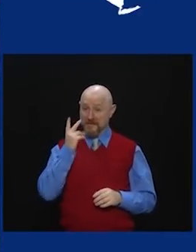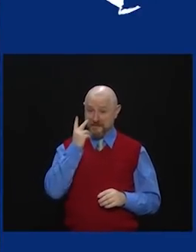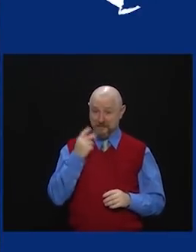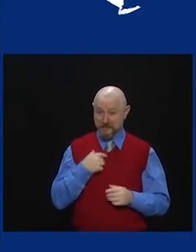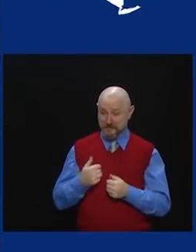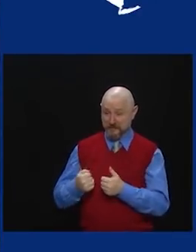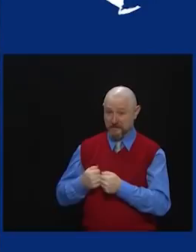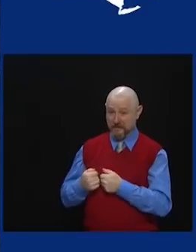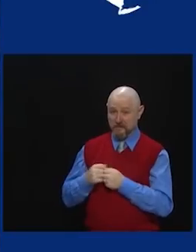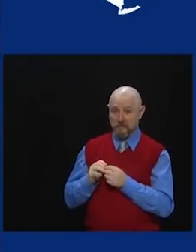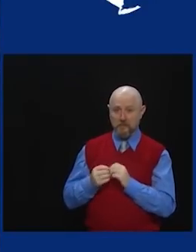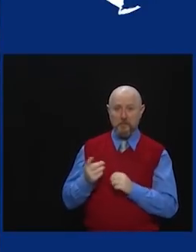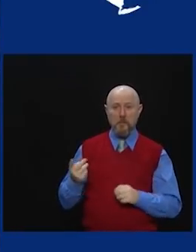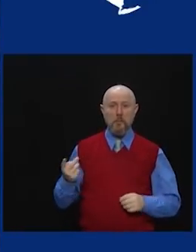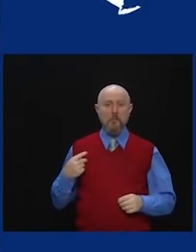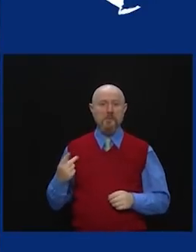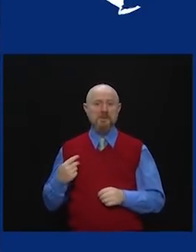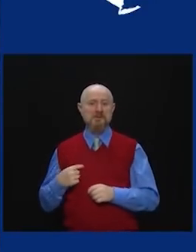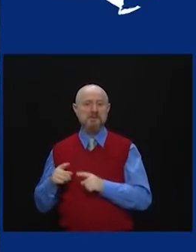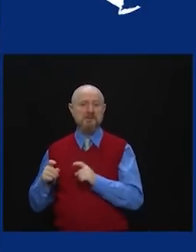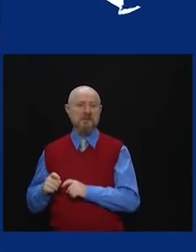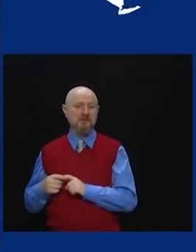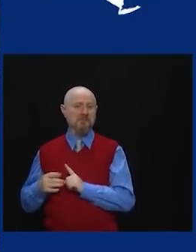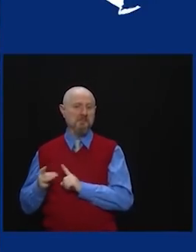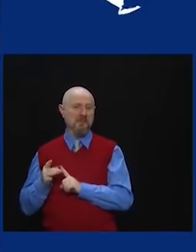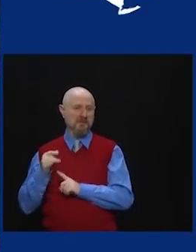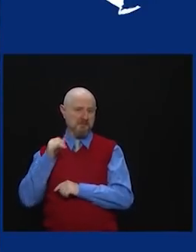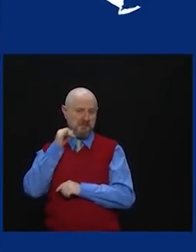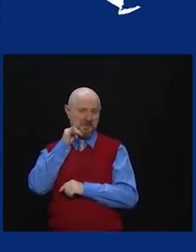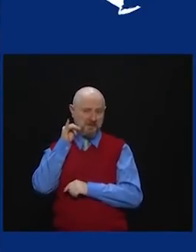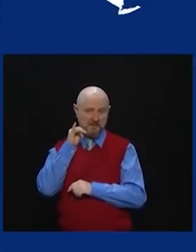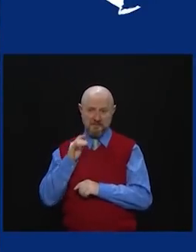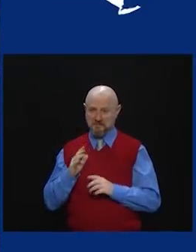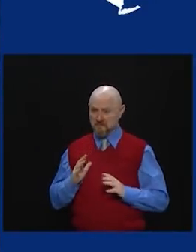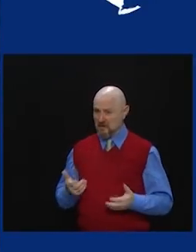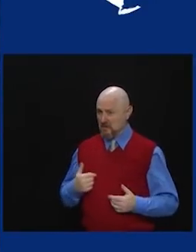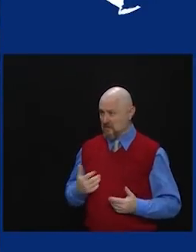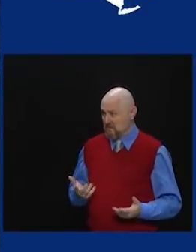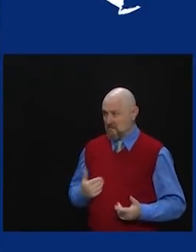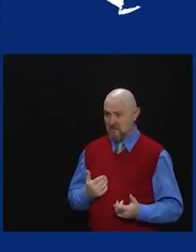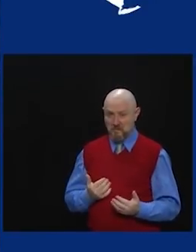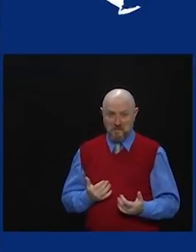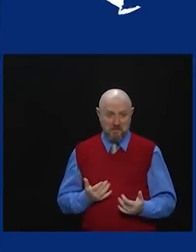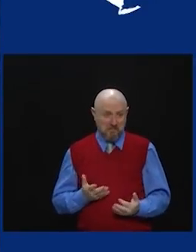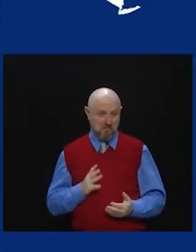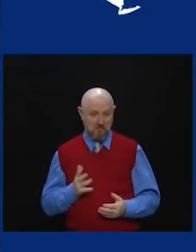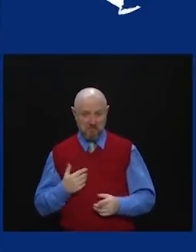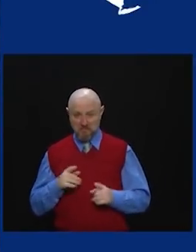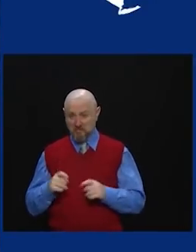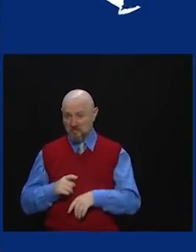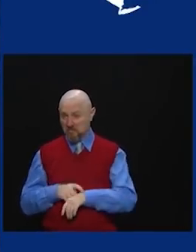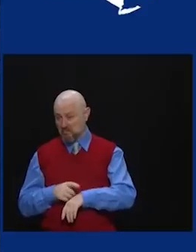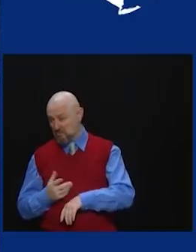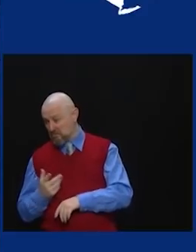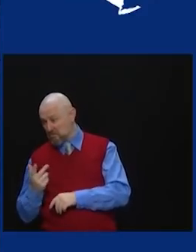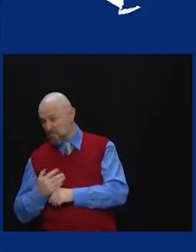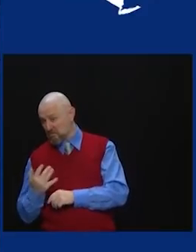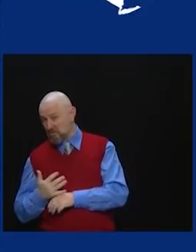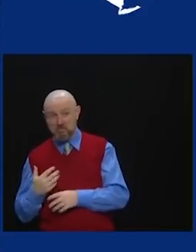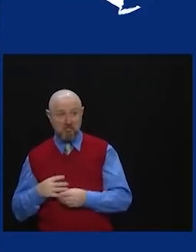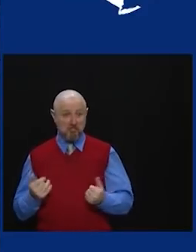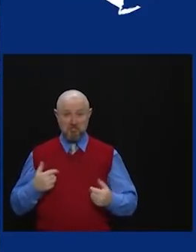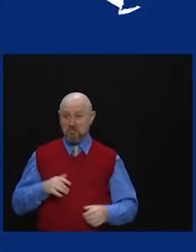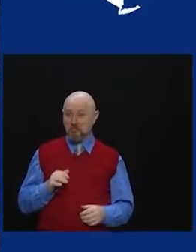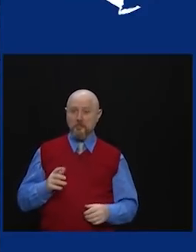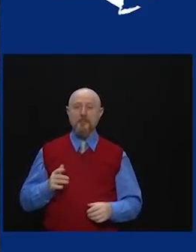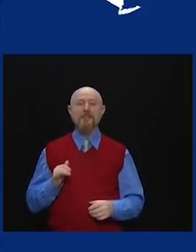tested positive yesterday, we're fine, we're just gonna wait out our time. So we also have to remember the scale of this, the severity or the lack of